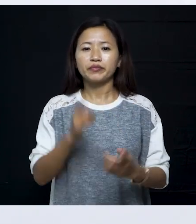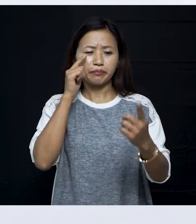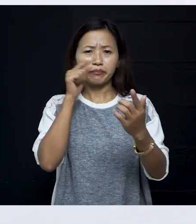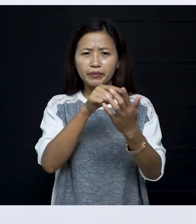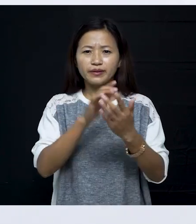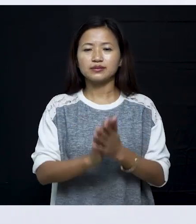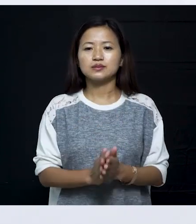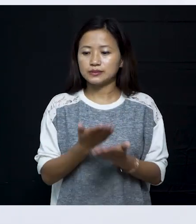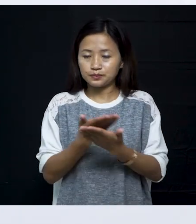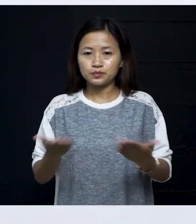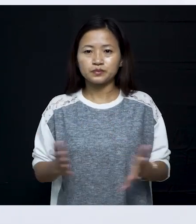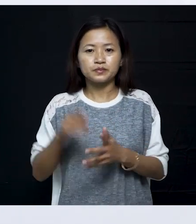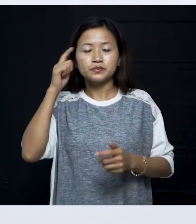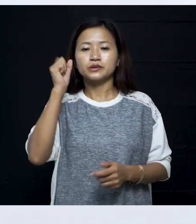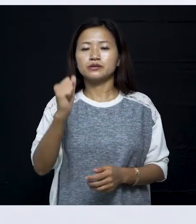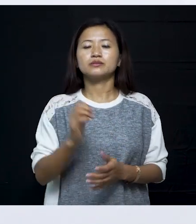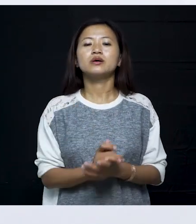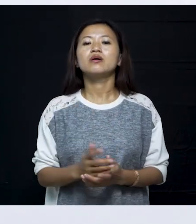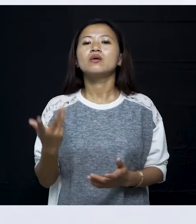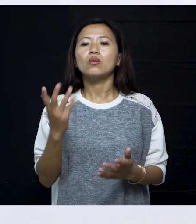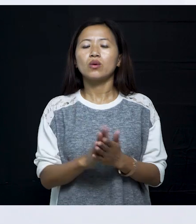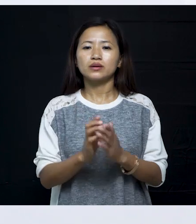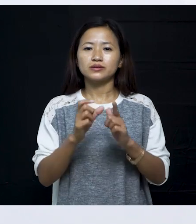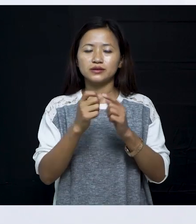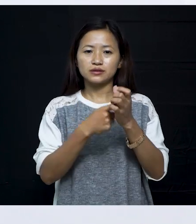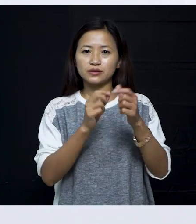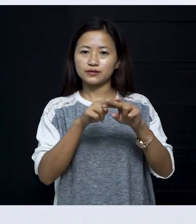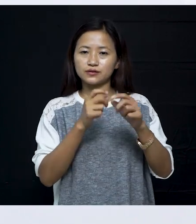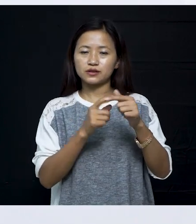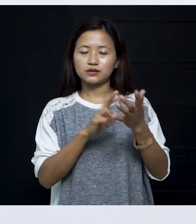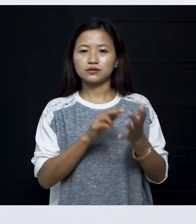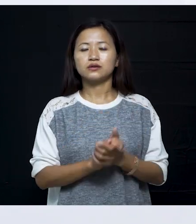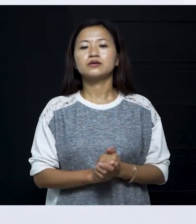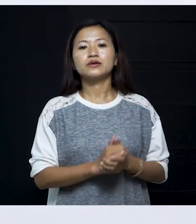things that you need to remember while drafting a posters.